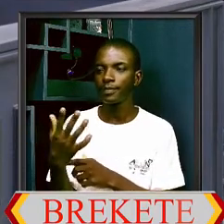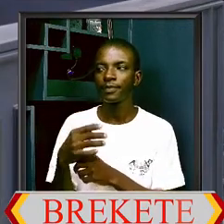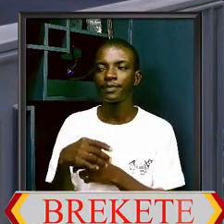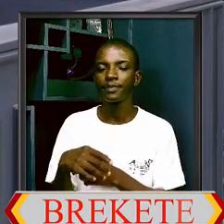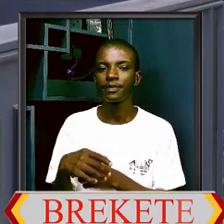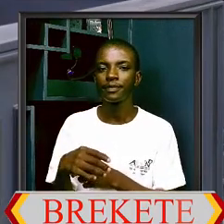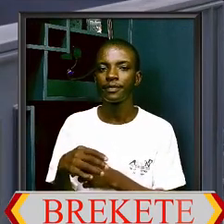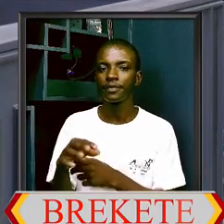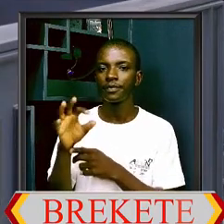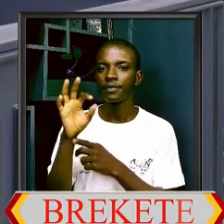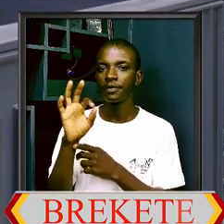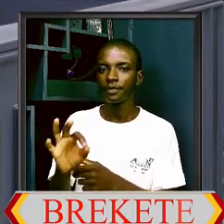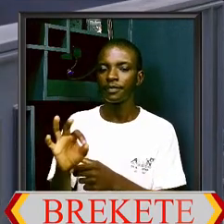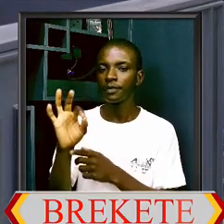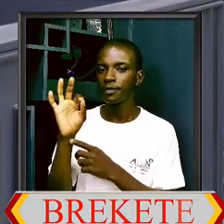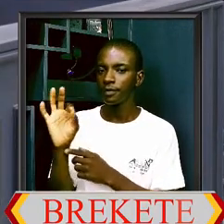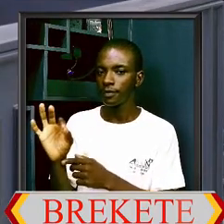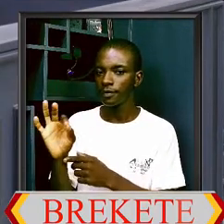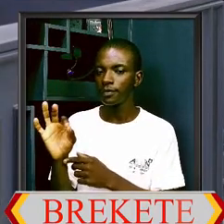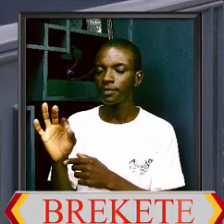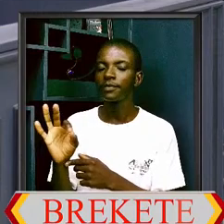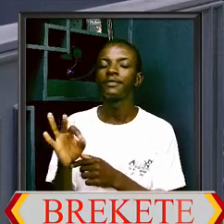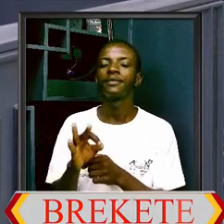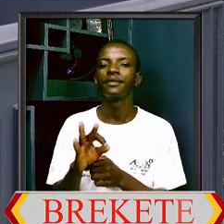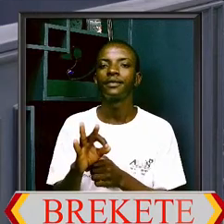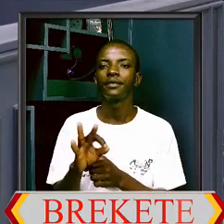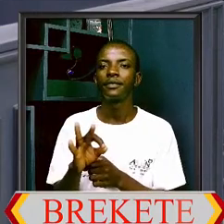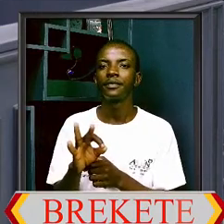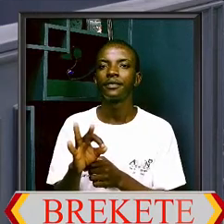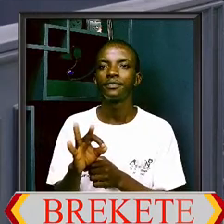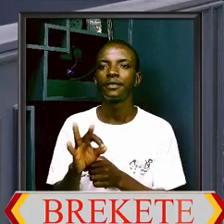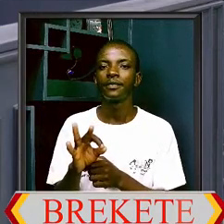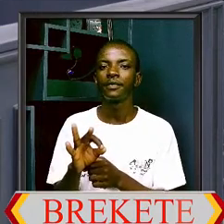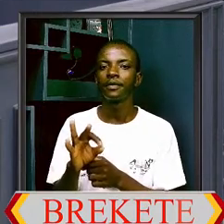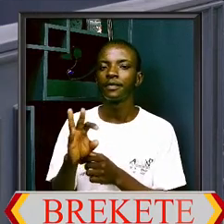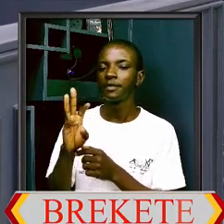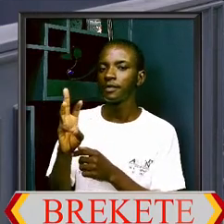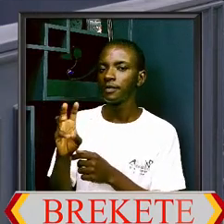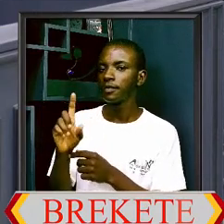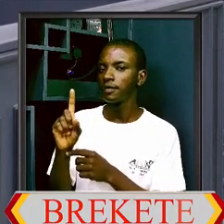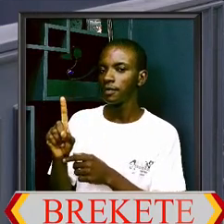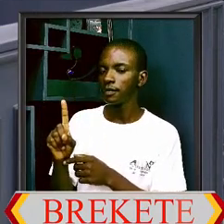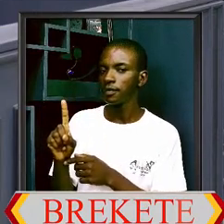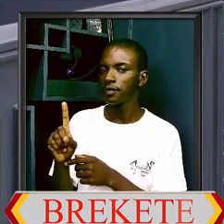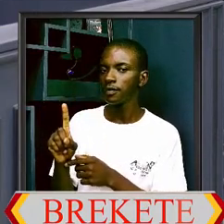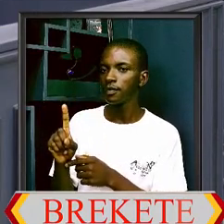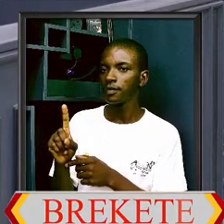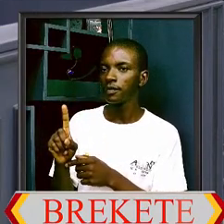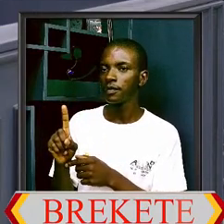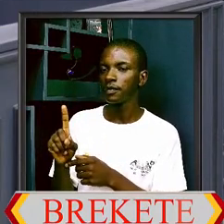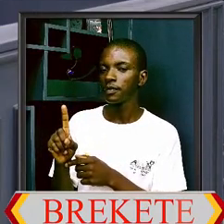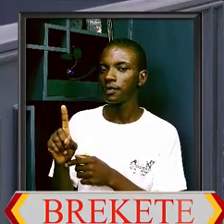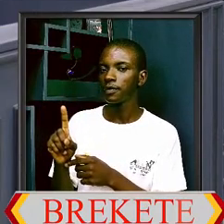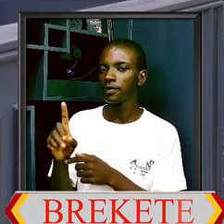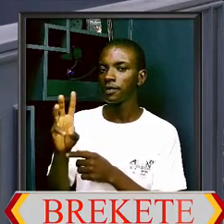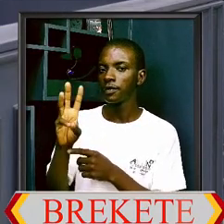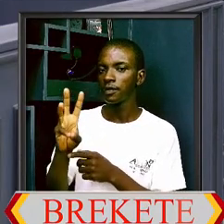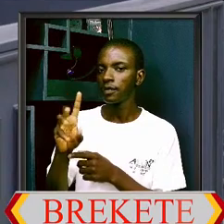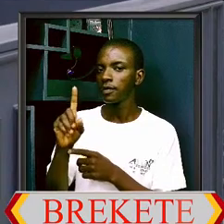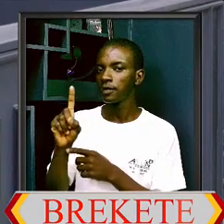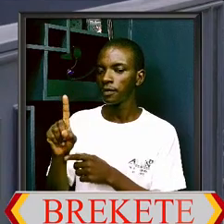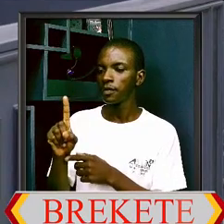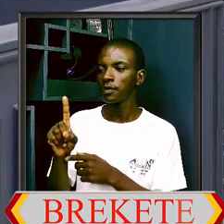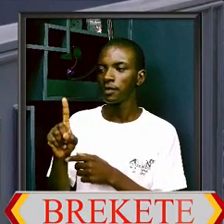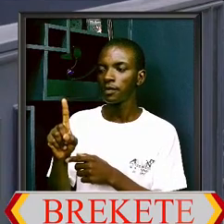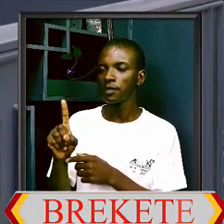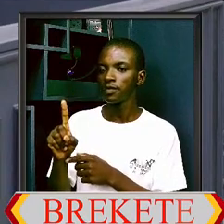35 99 99 61 61 61